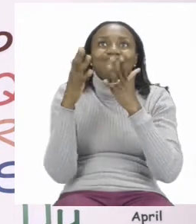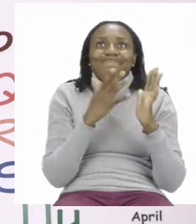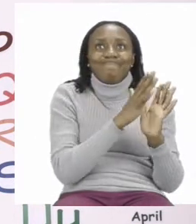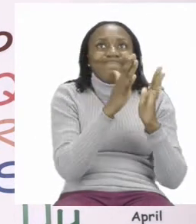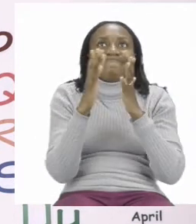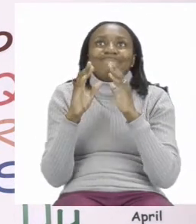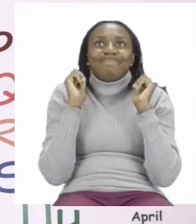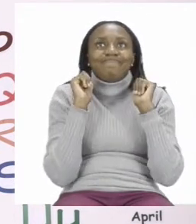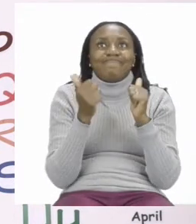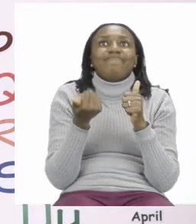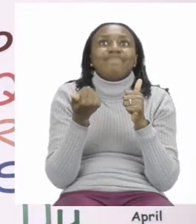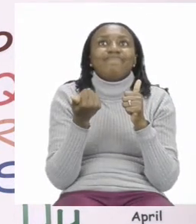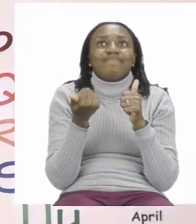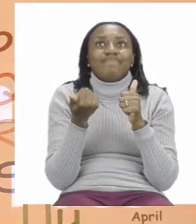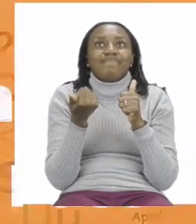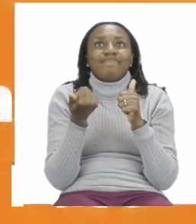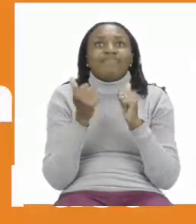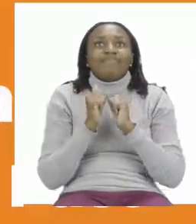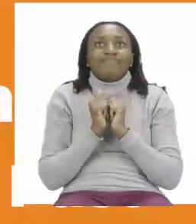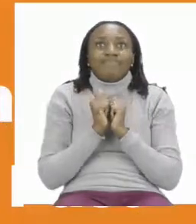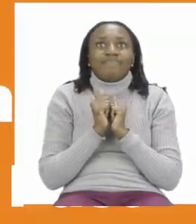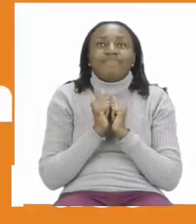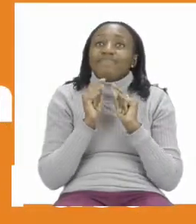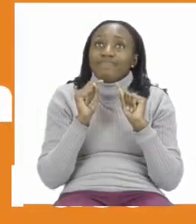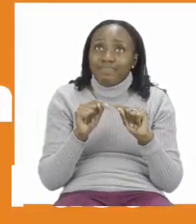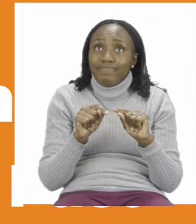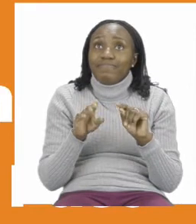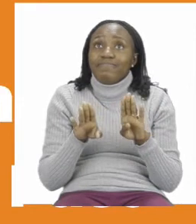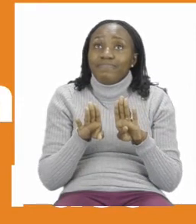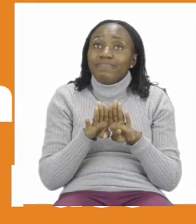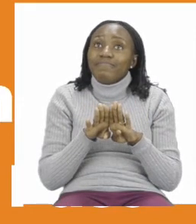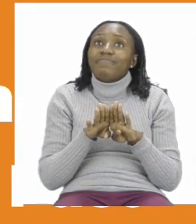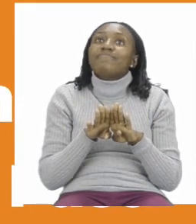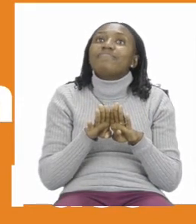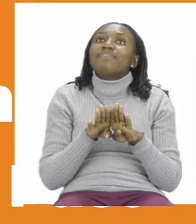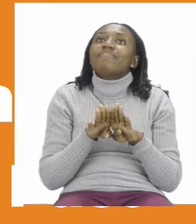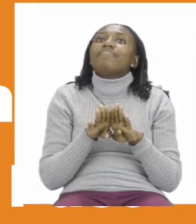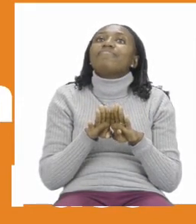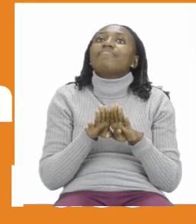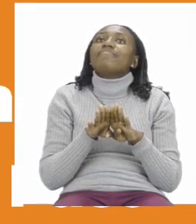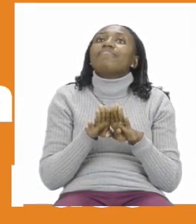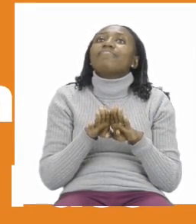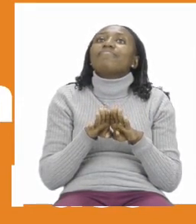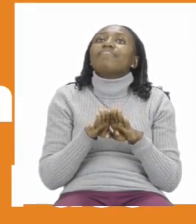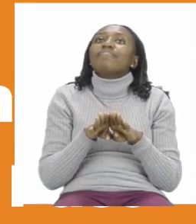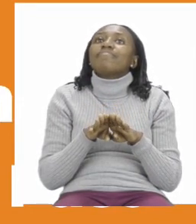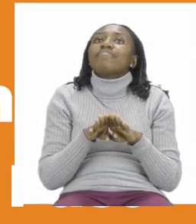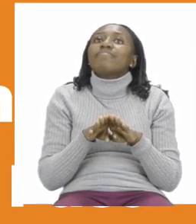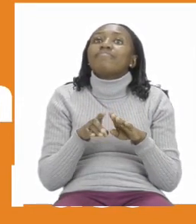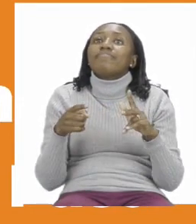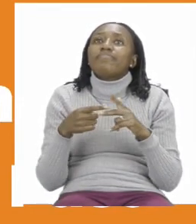Yay! Good job, everyone! For today's lesson, we'll be talking about simple